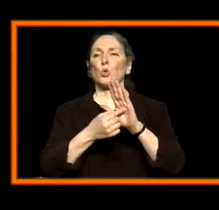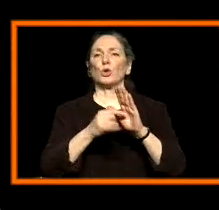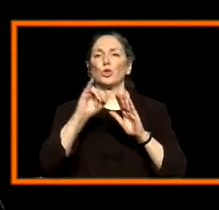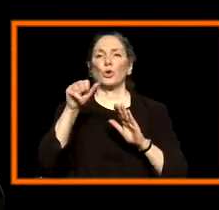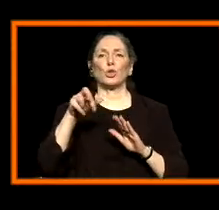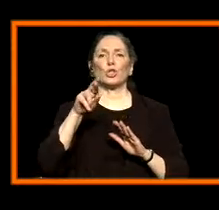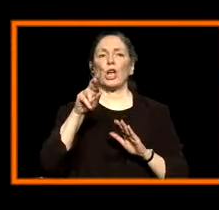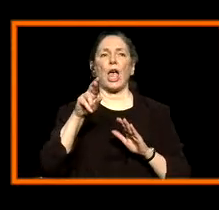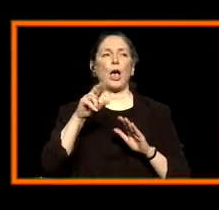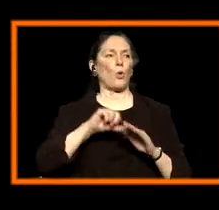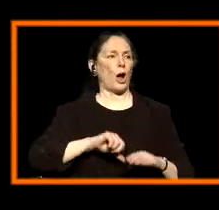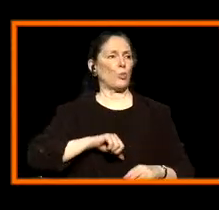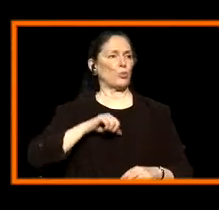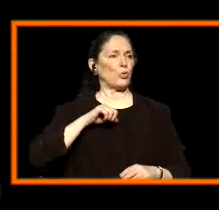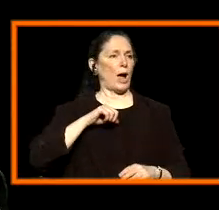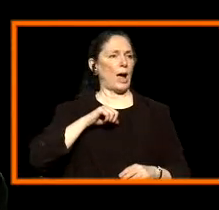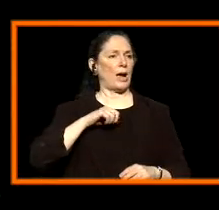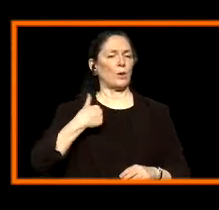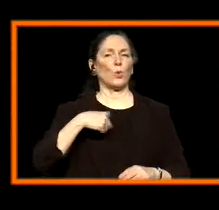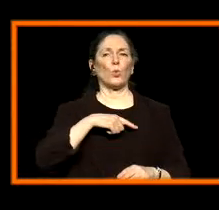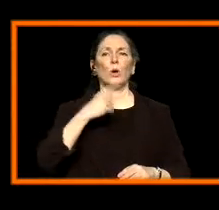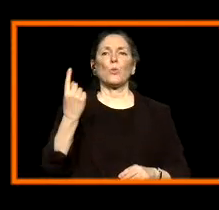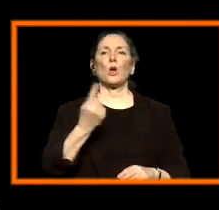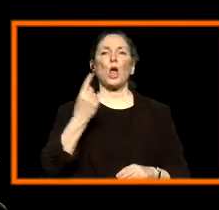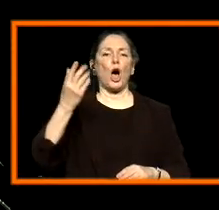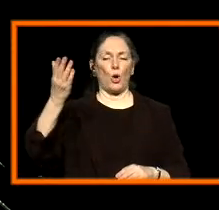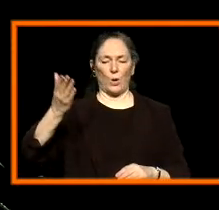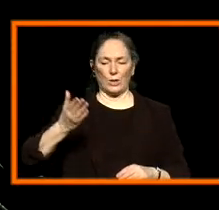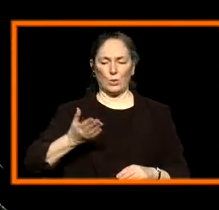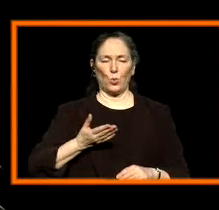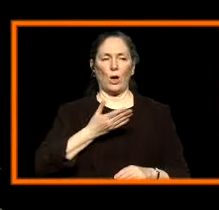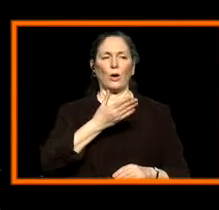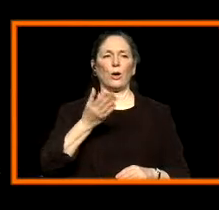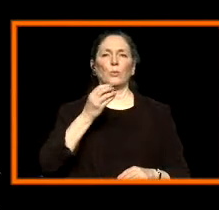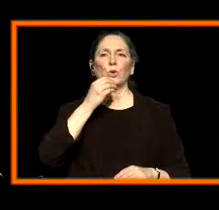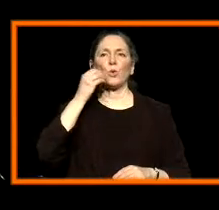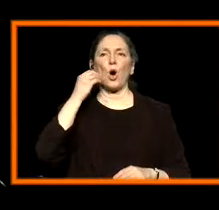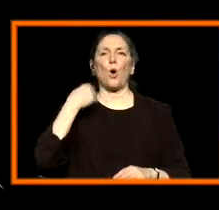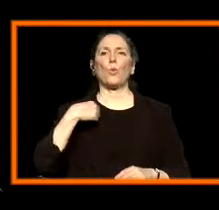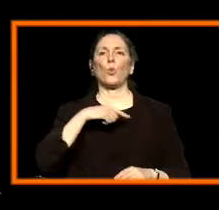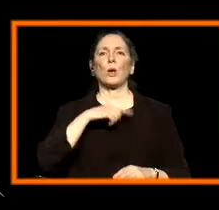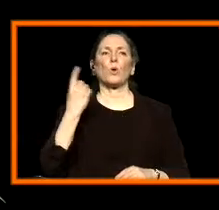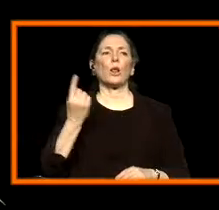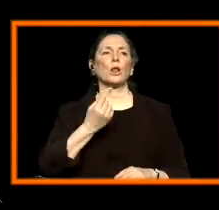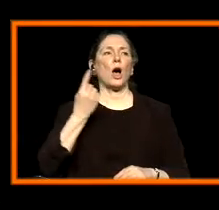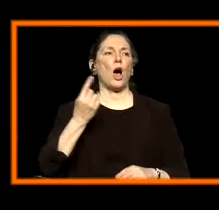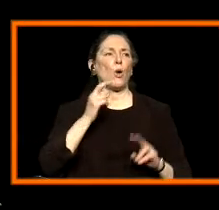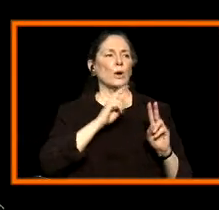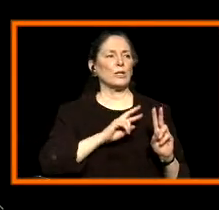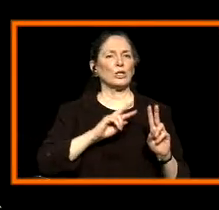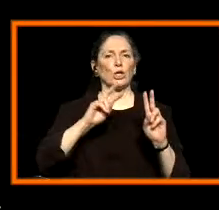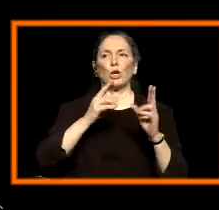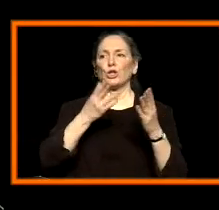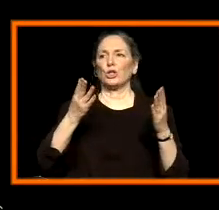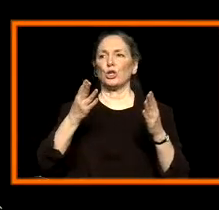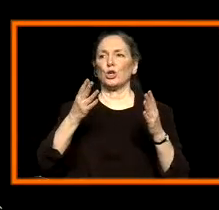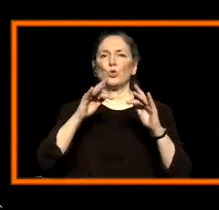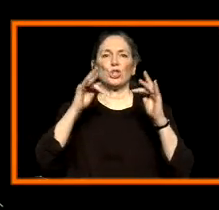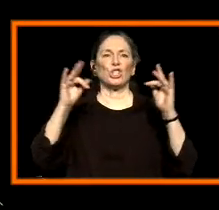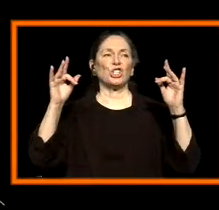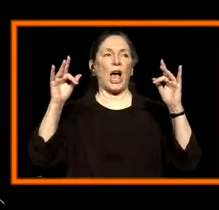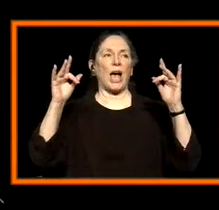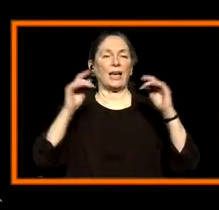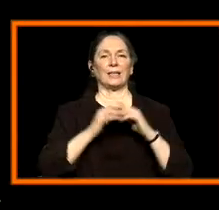Jaguar pride. We will always welcome you home. We will always look to you to shine